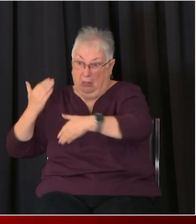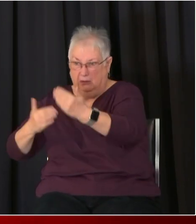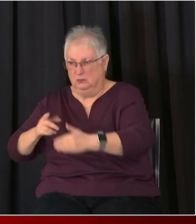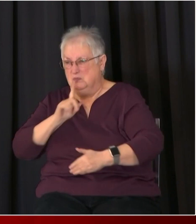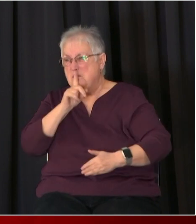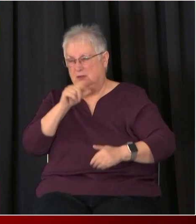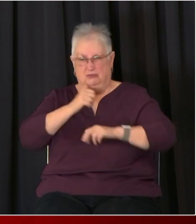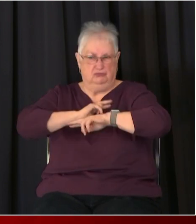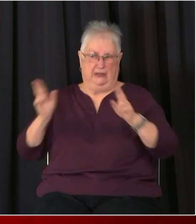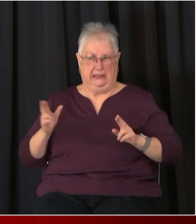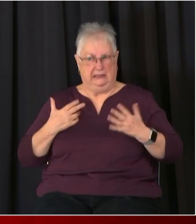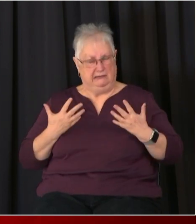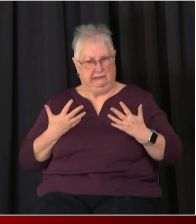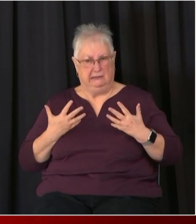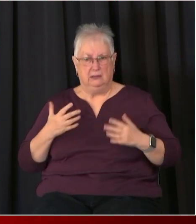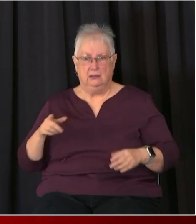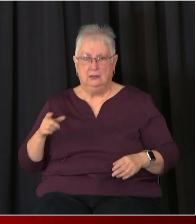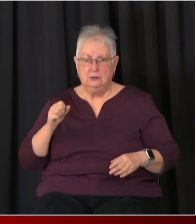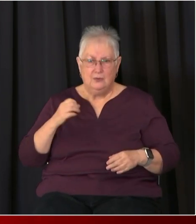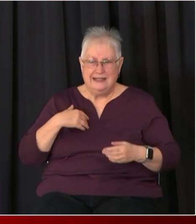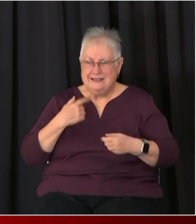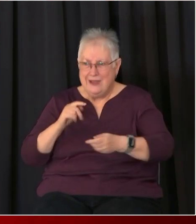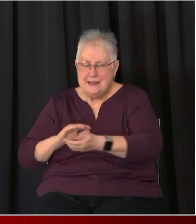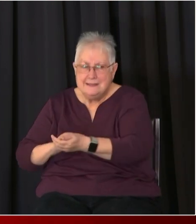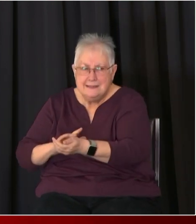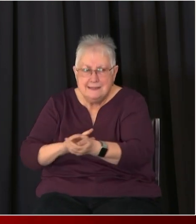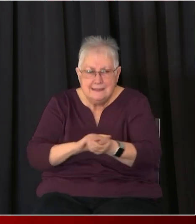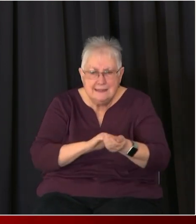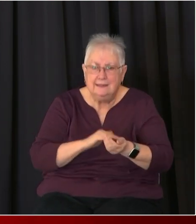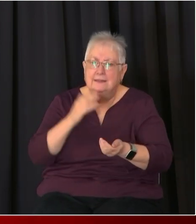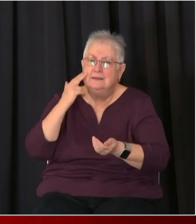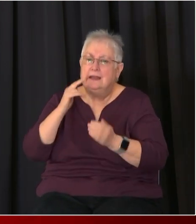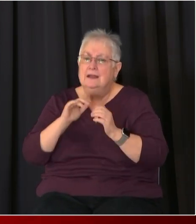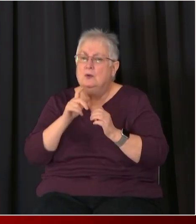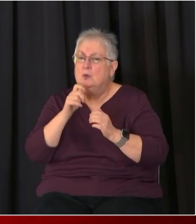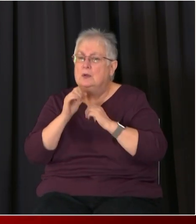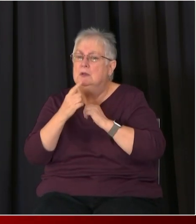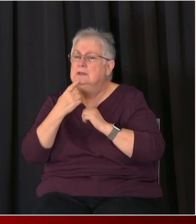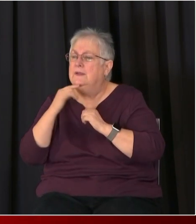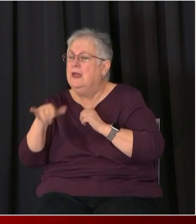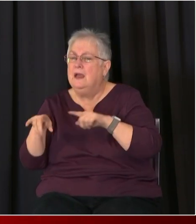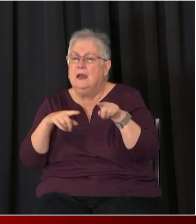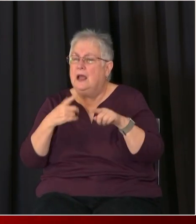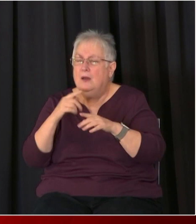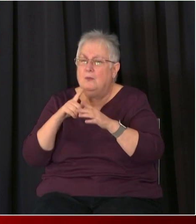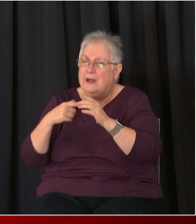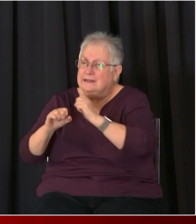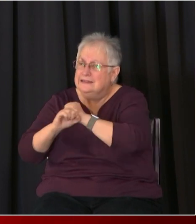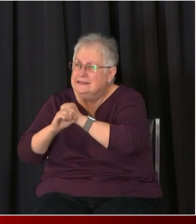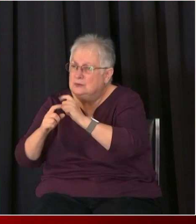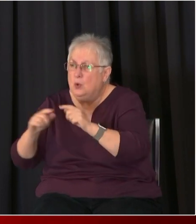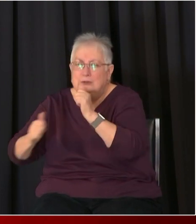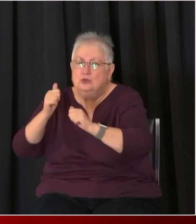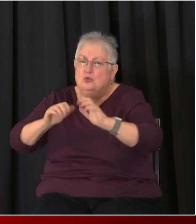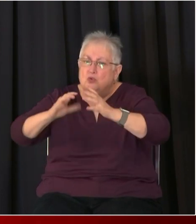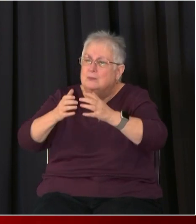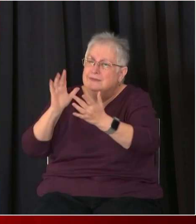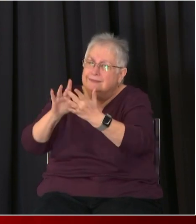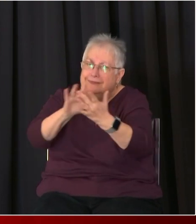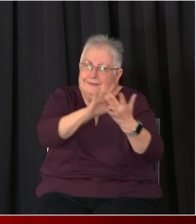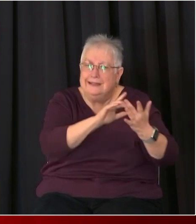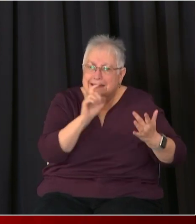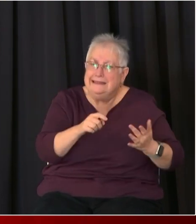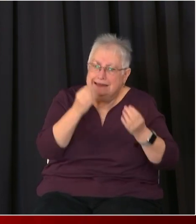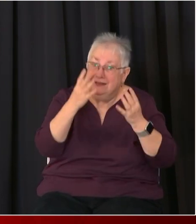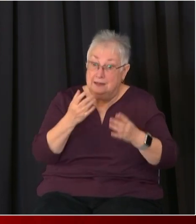know exactly how we should be targeting those messages and who we should be directing those messages to. And then it's one thing for me to